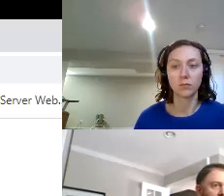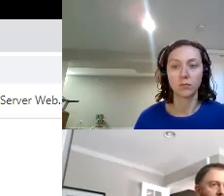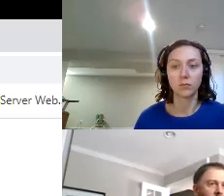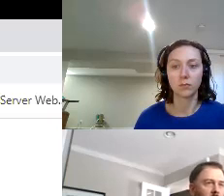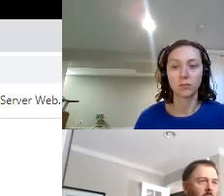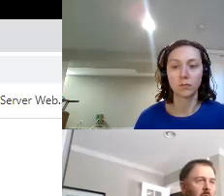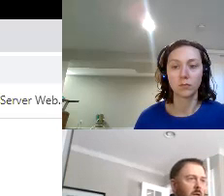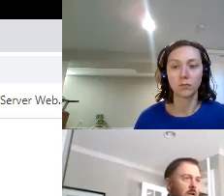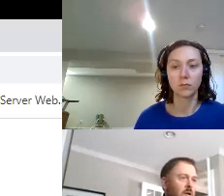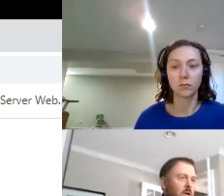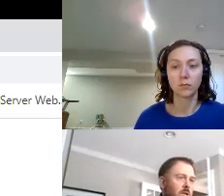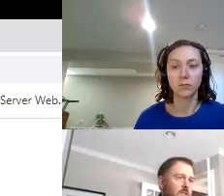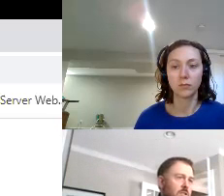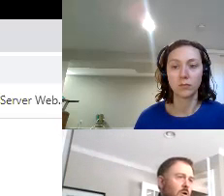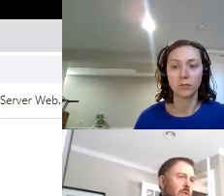YRBS.